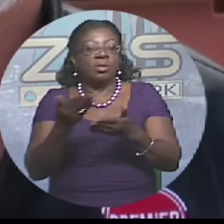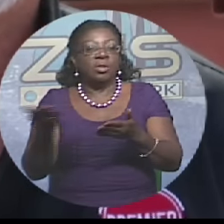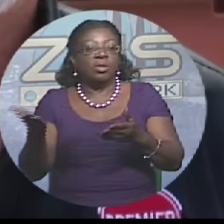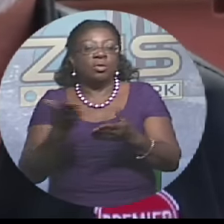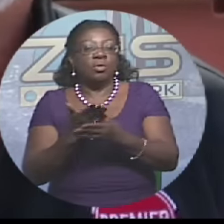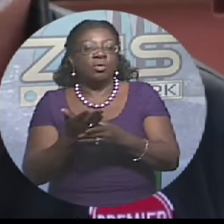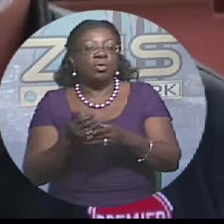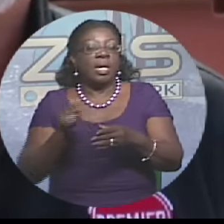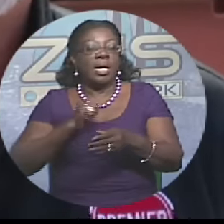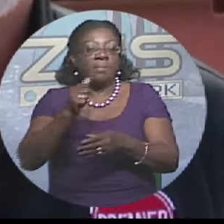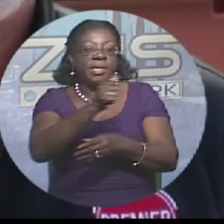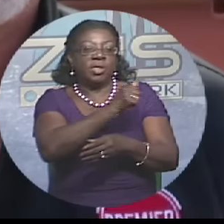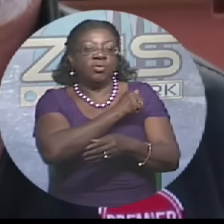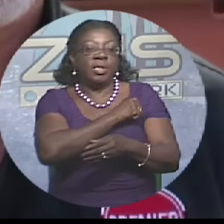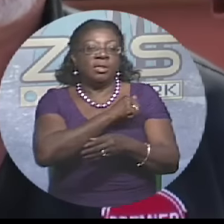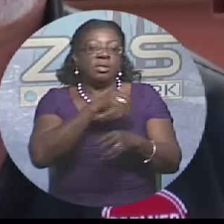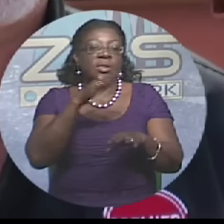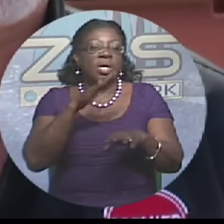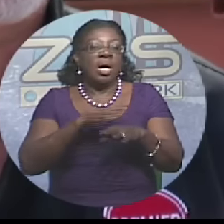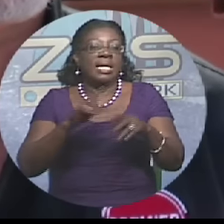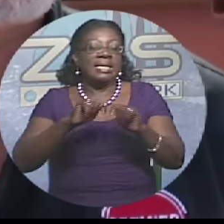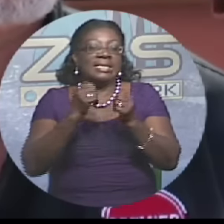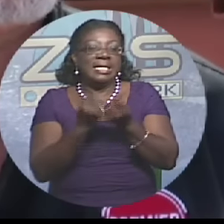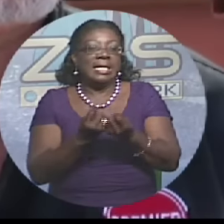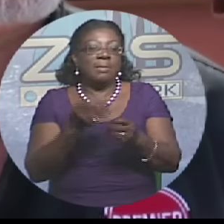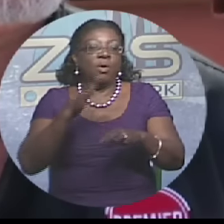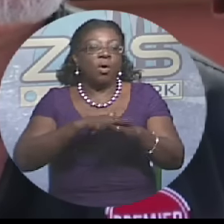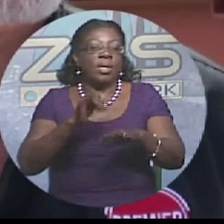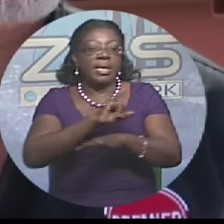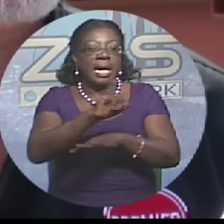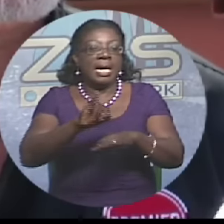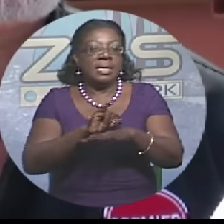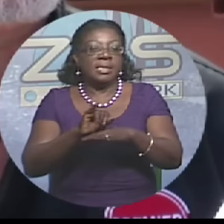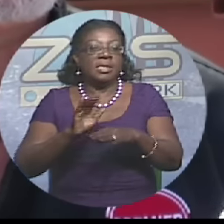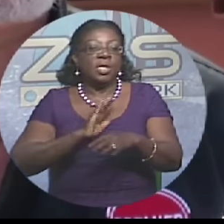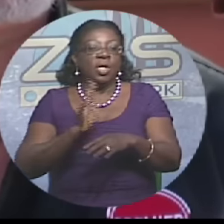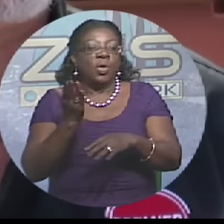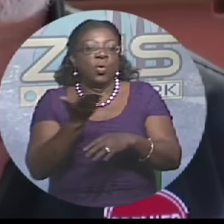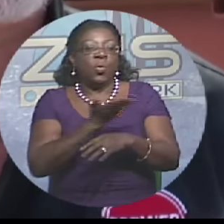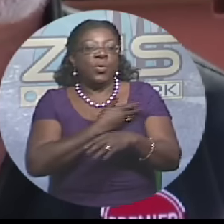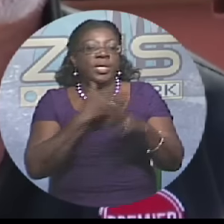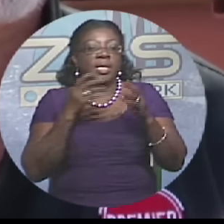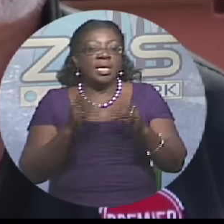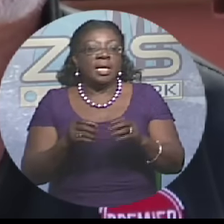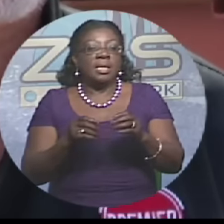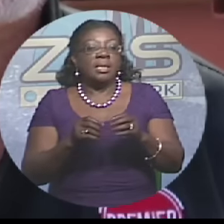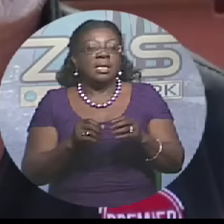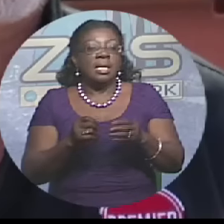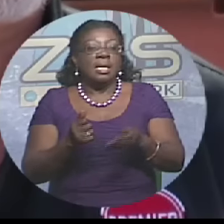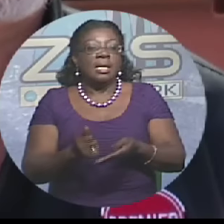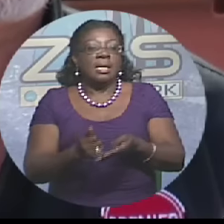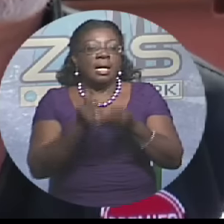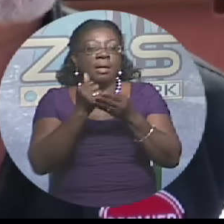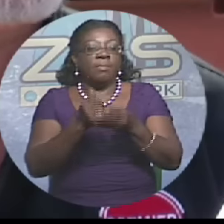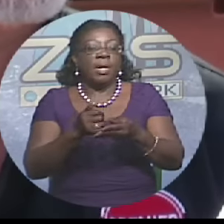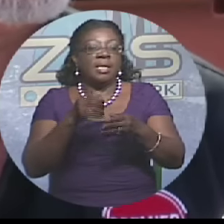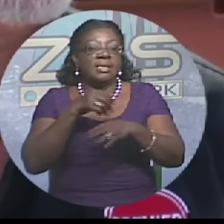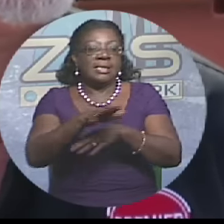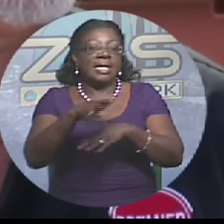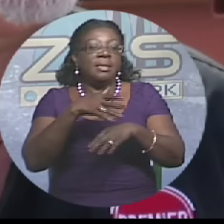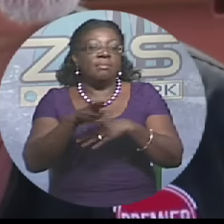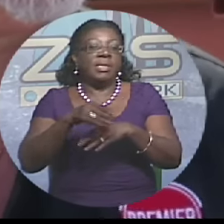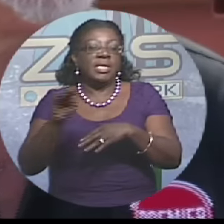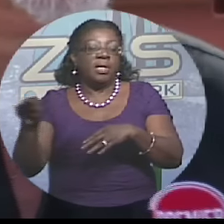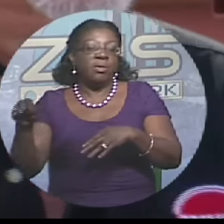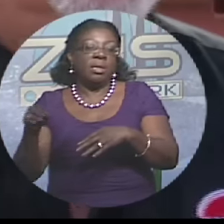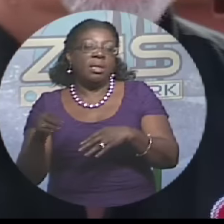our administrators and our team that is in place, we can further distribute them in a systematic manner. But when anybody